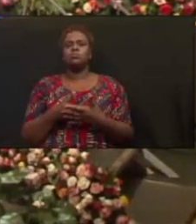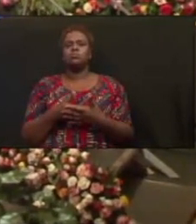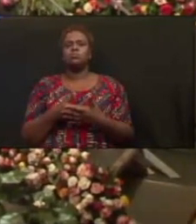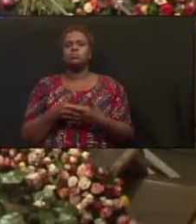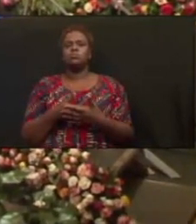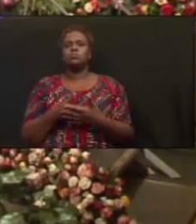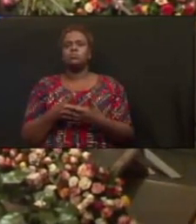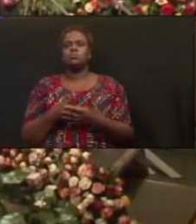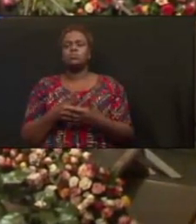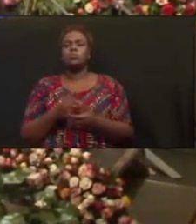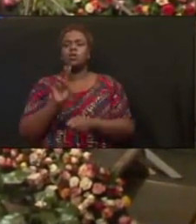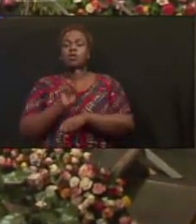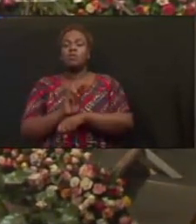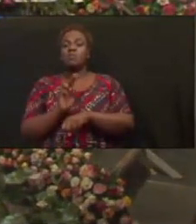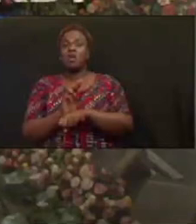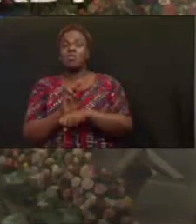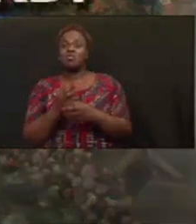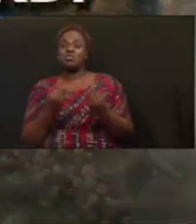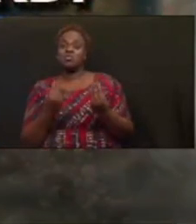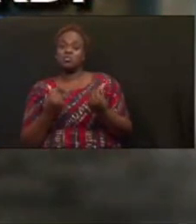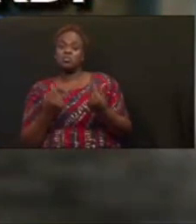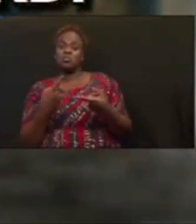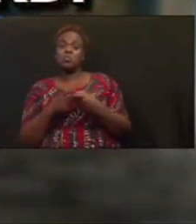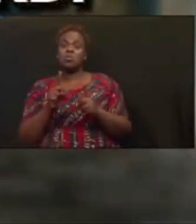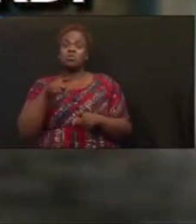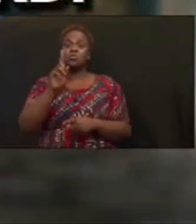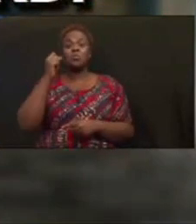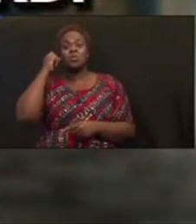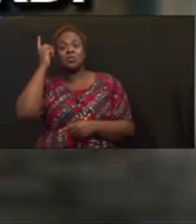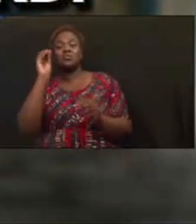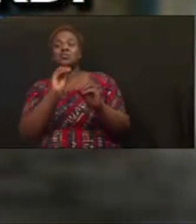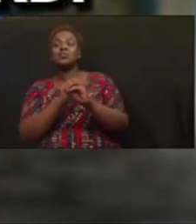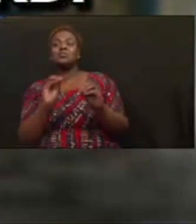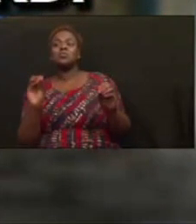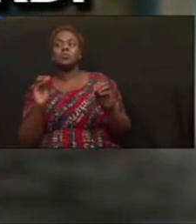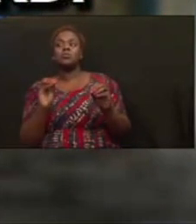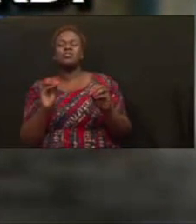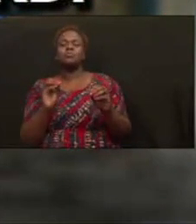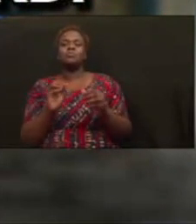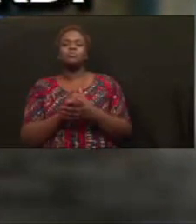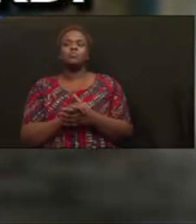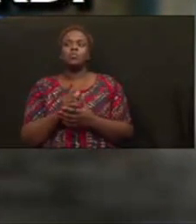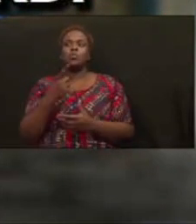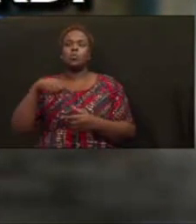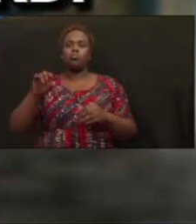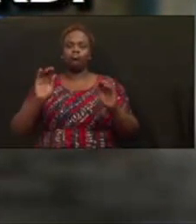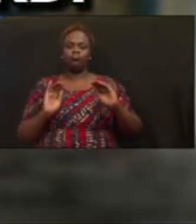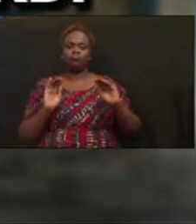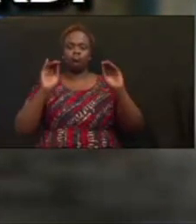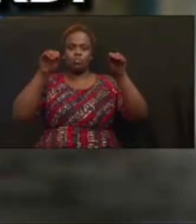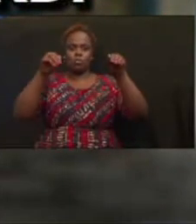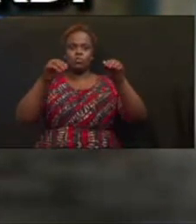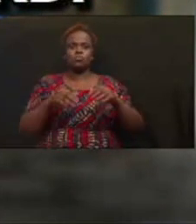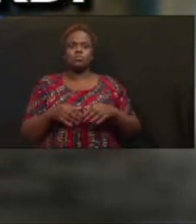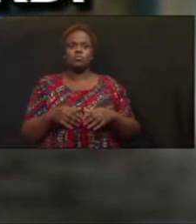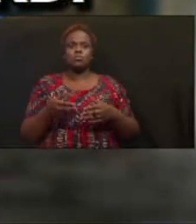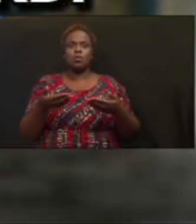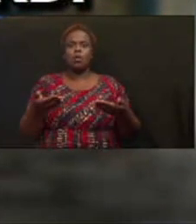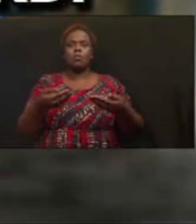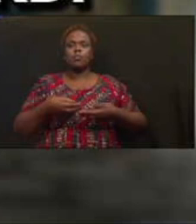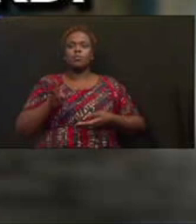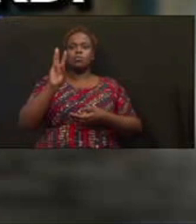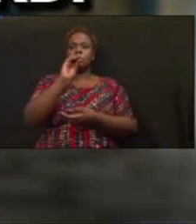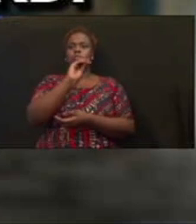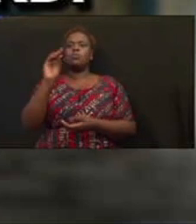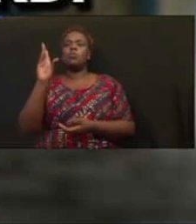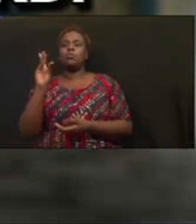carefully. Go up the mountain. What is the next statement? Bring wood. What